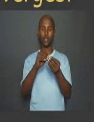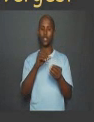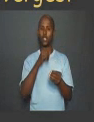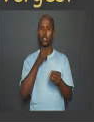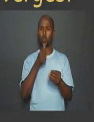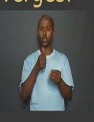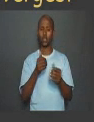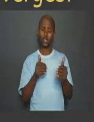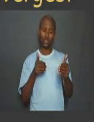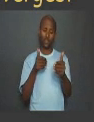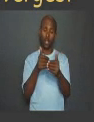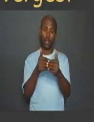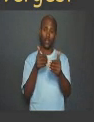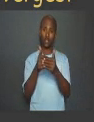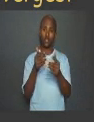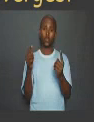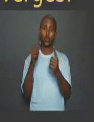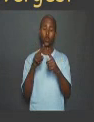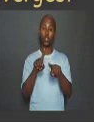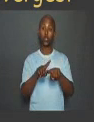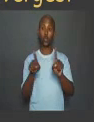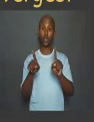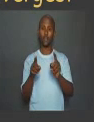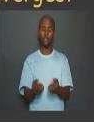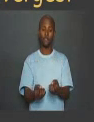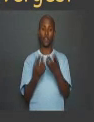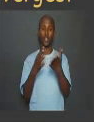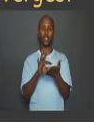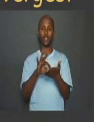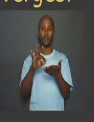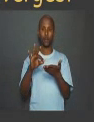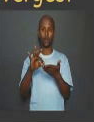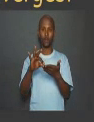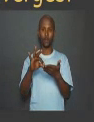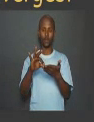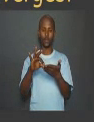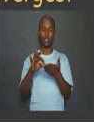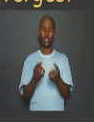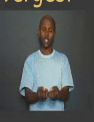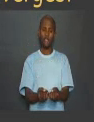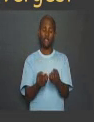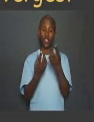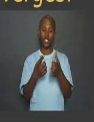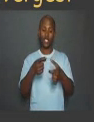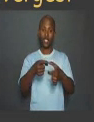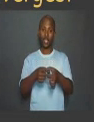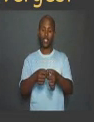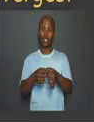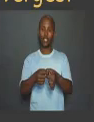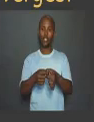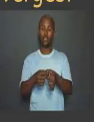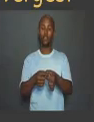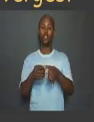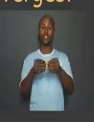not tend toward a unique finite number, the infinite series is said